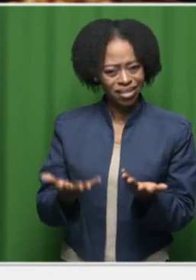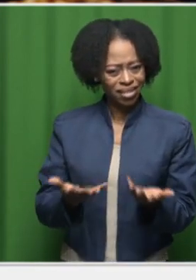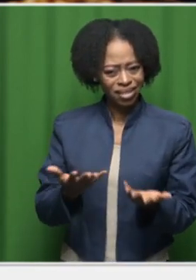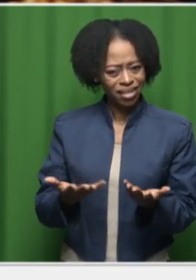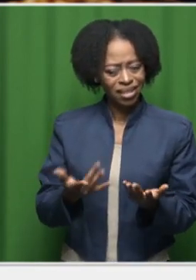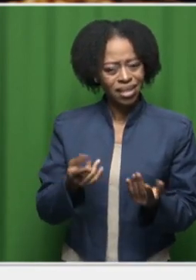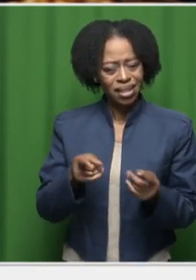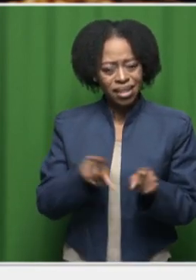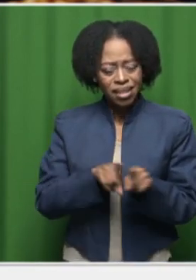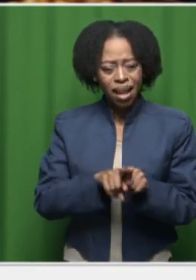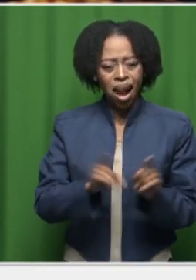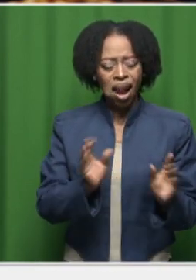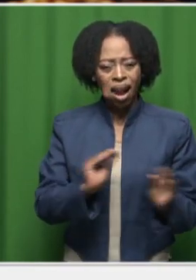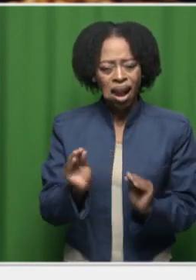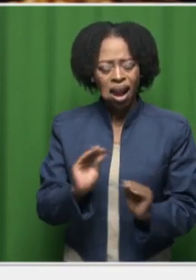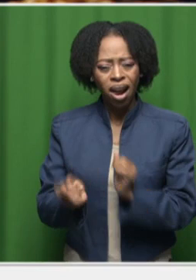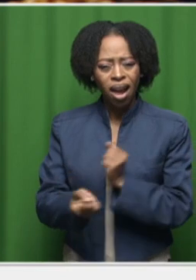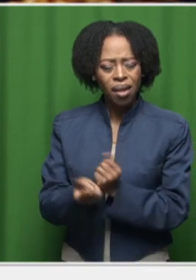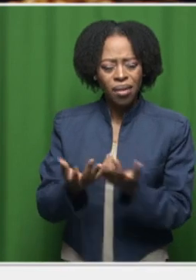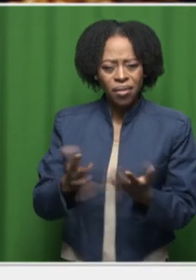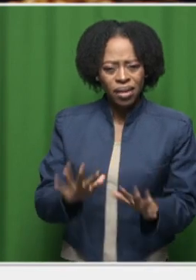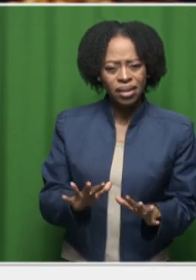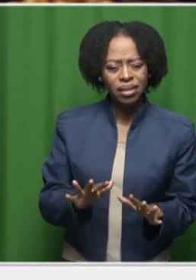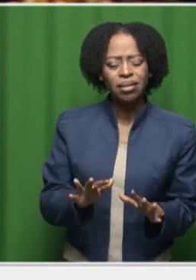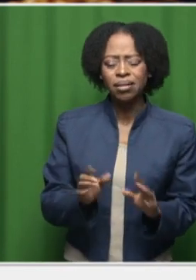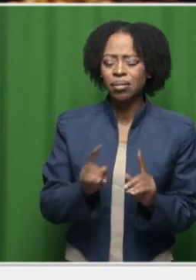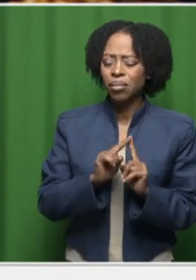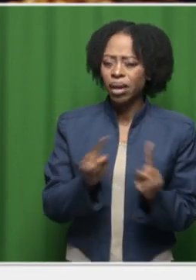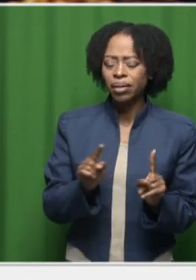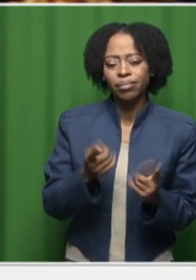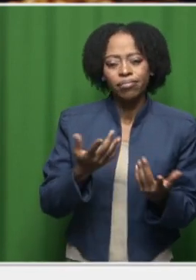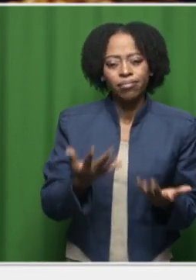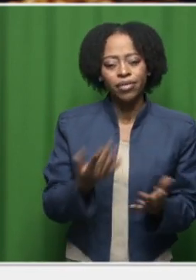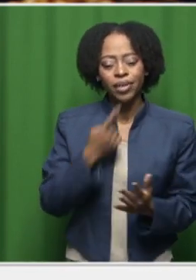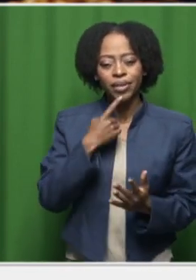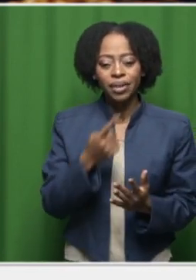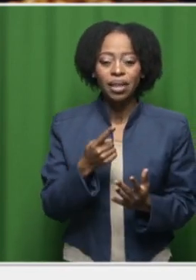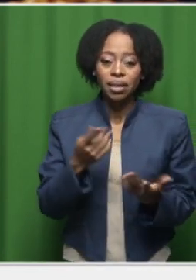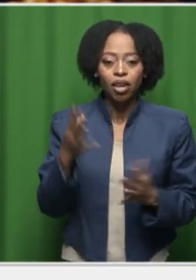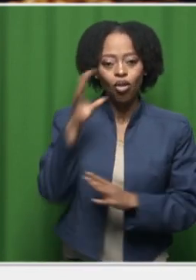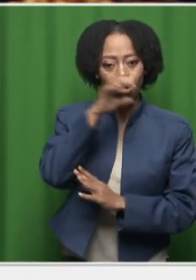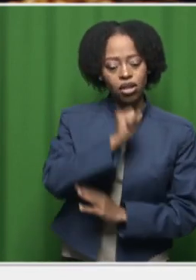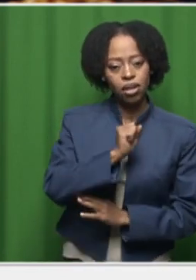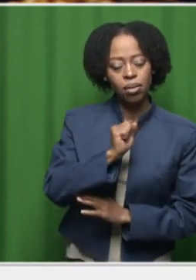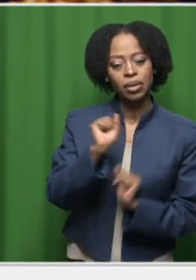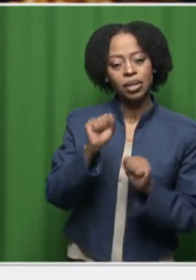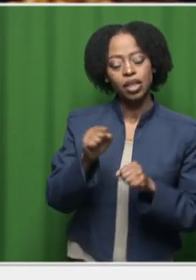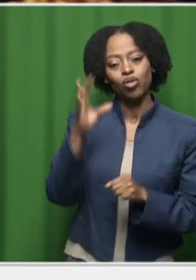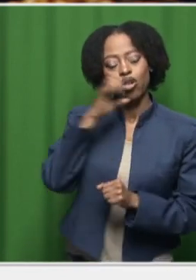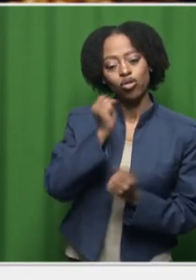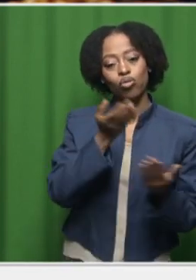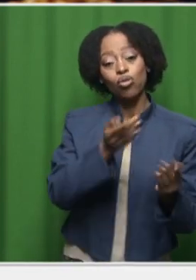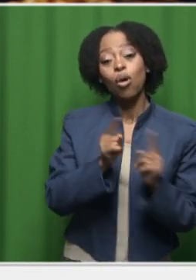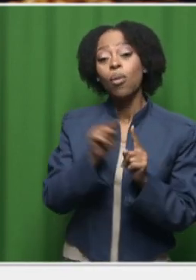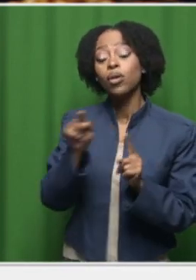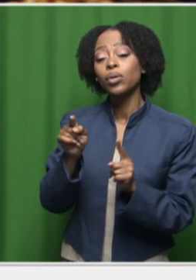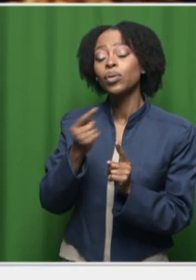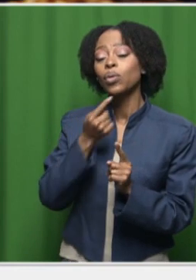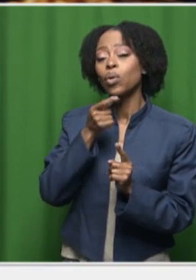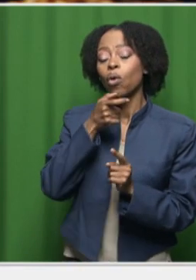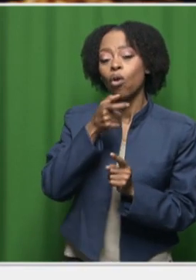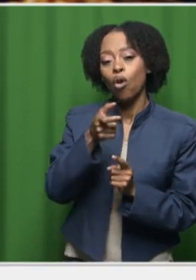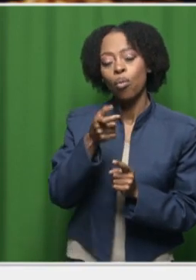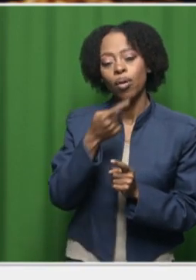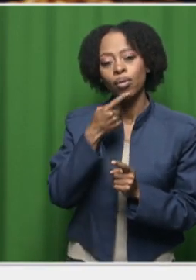much time and deliberation. But as you say, that's obviously in the realm of speculation. But you did mention something